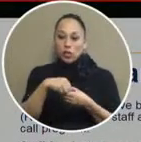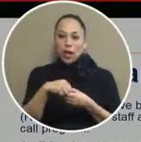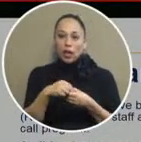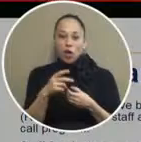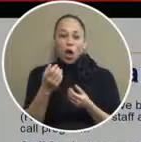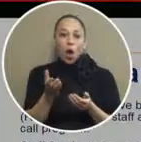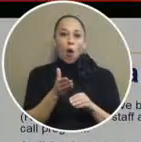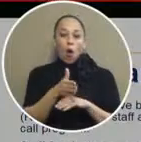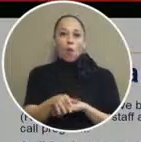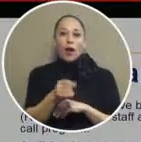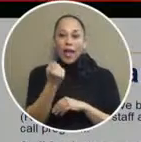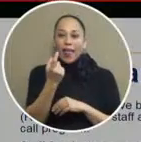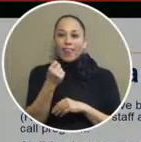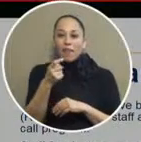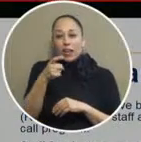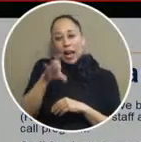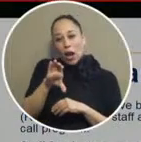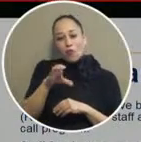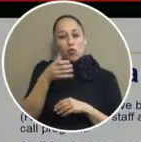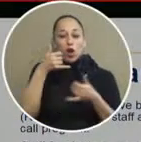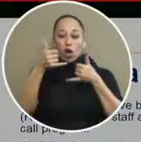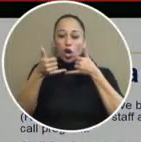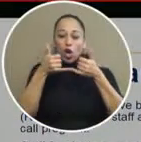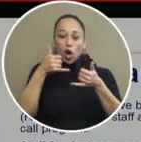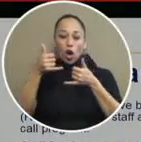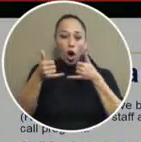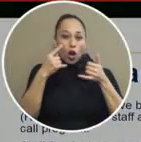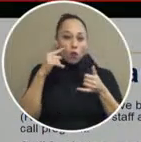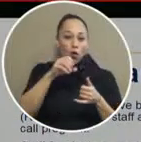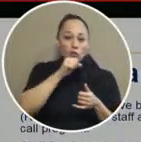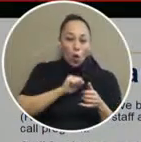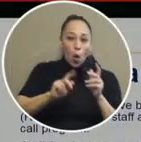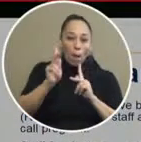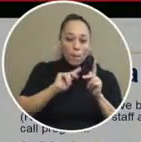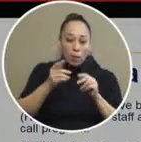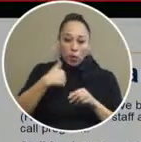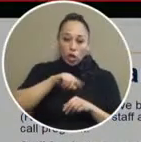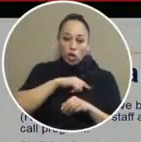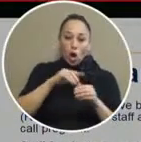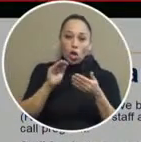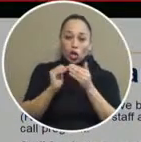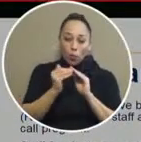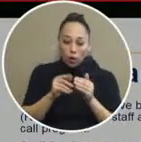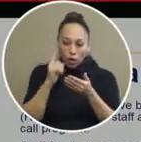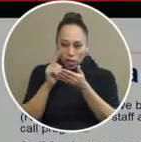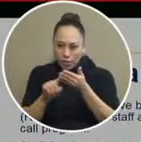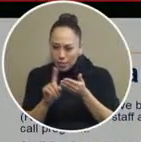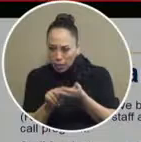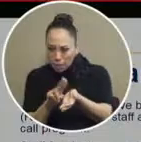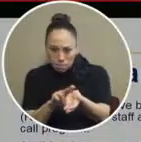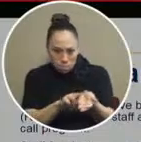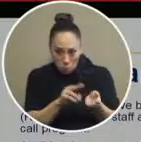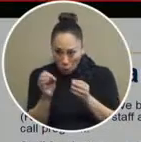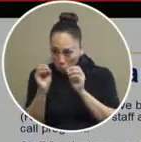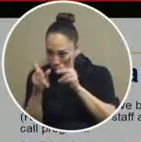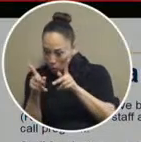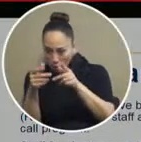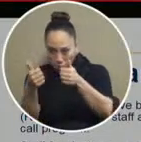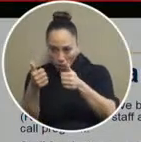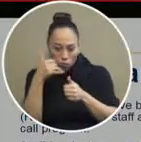over 1,100 calls to seniors in our community, checking on them, making sure that they're doing